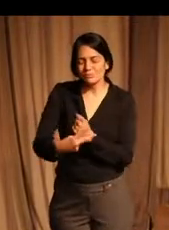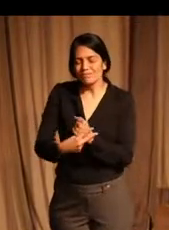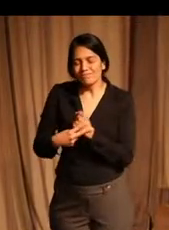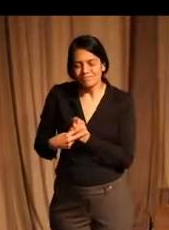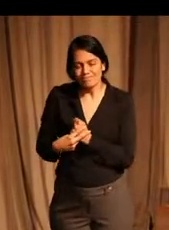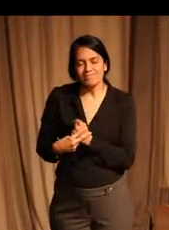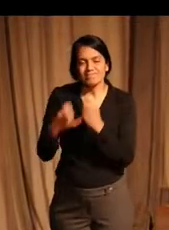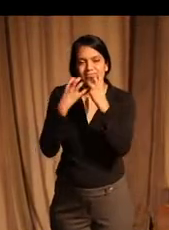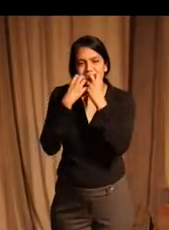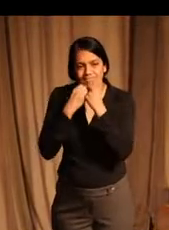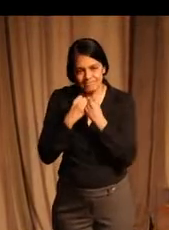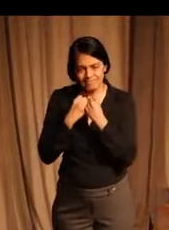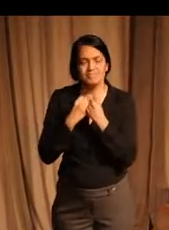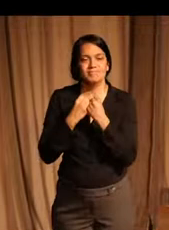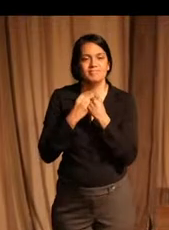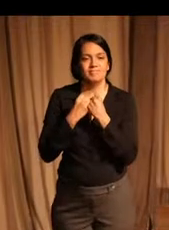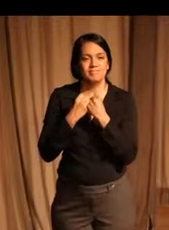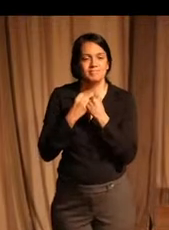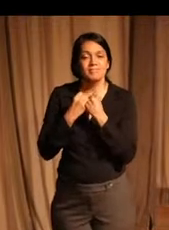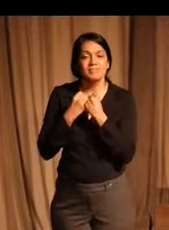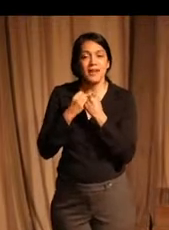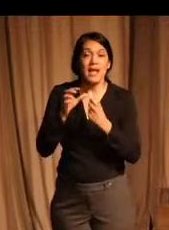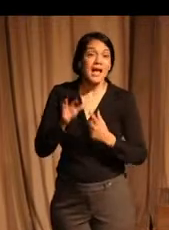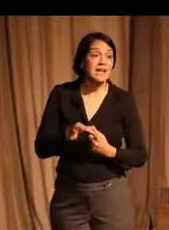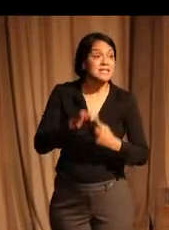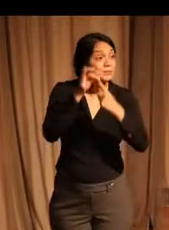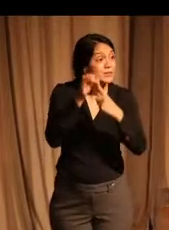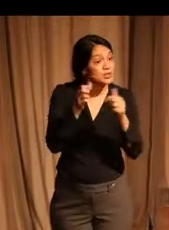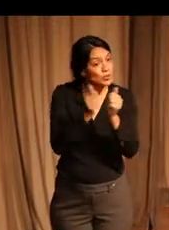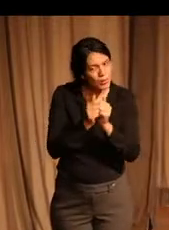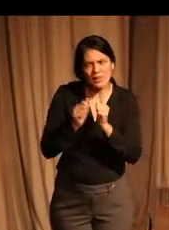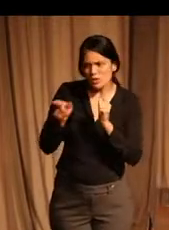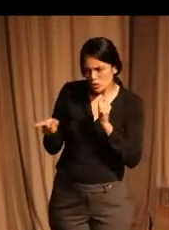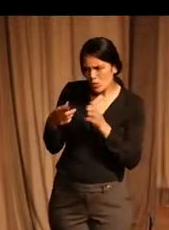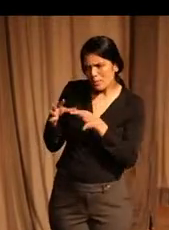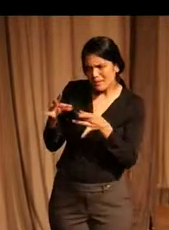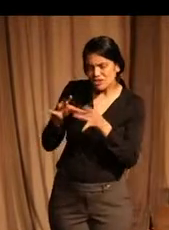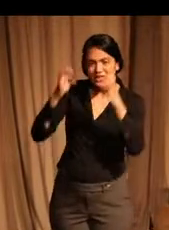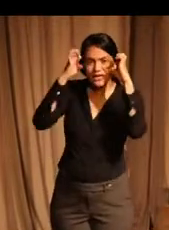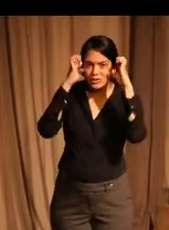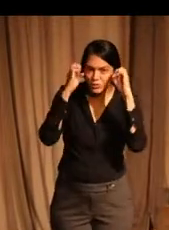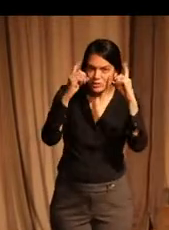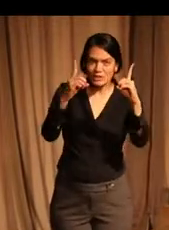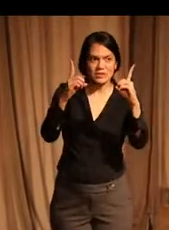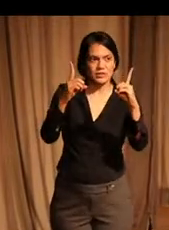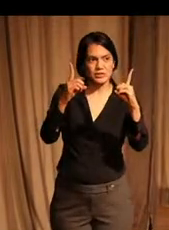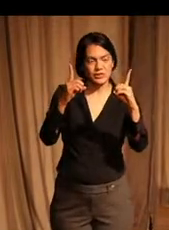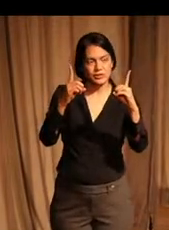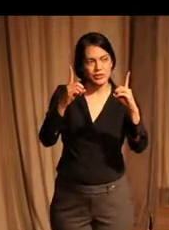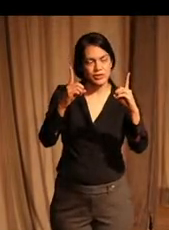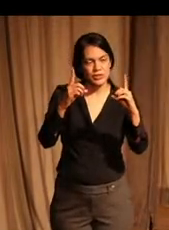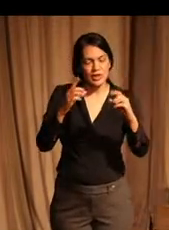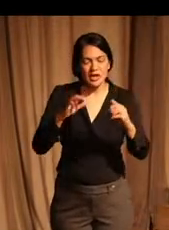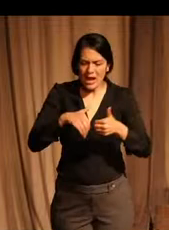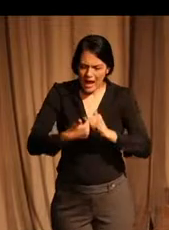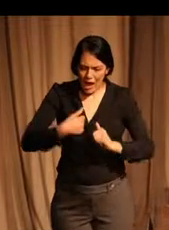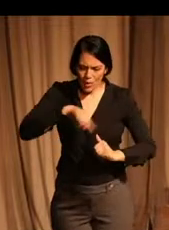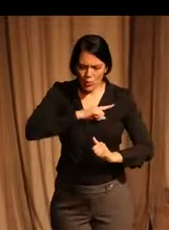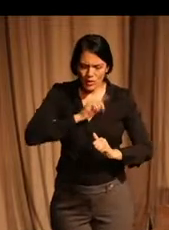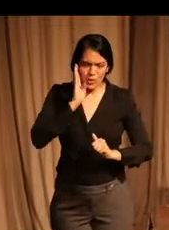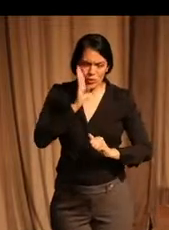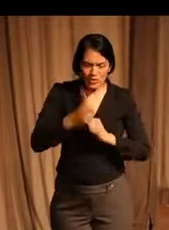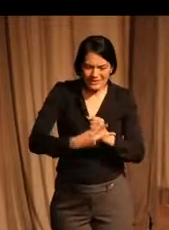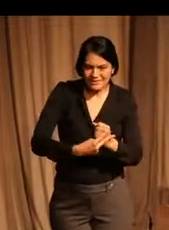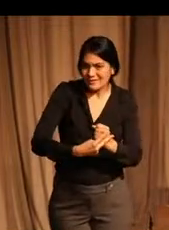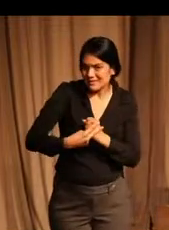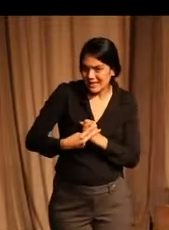especially when we talk about education realm, right? And in the spaces that you're in, like, how you're thinking about preserving.